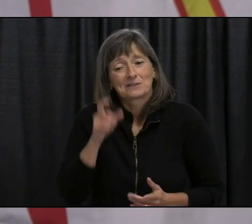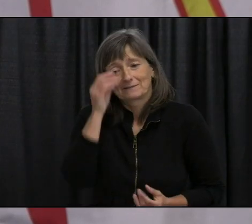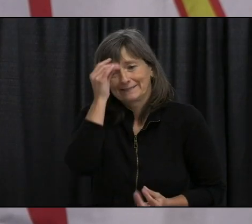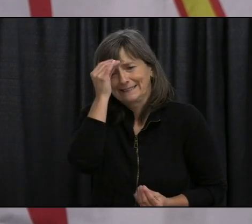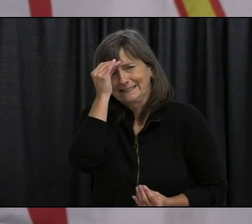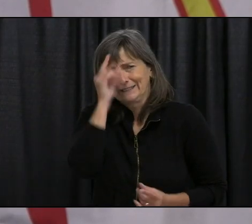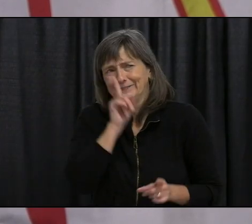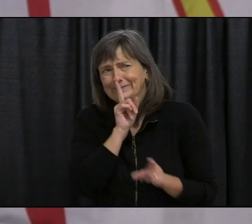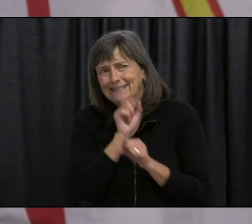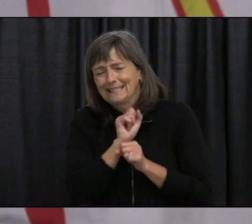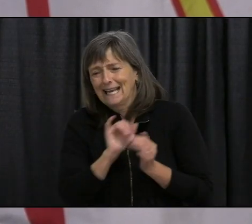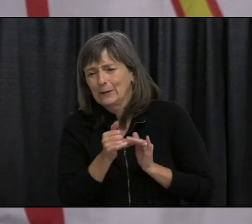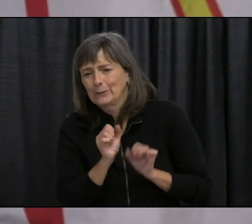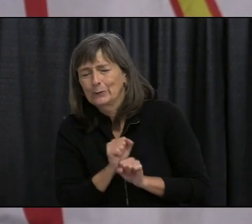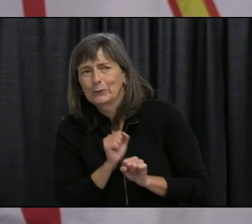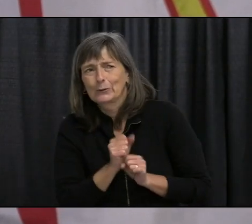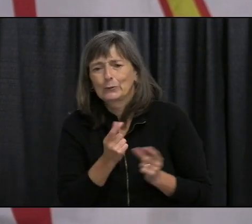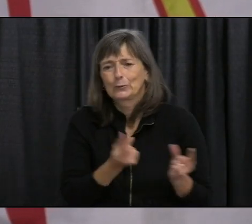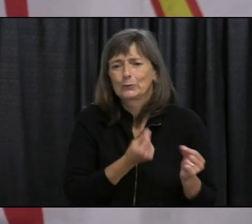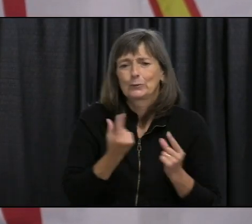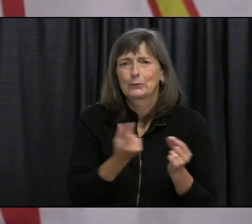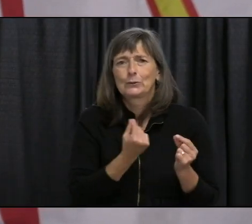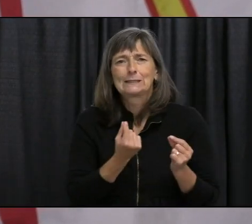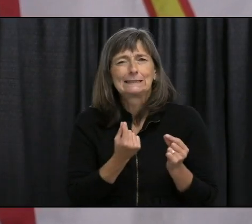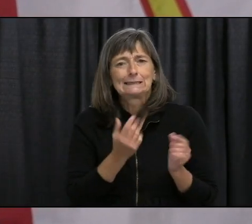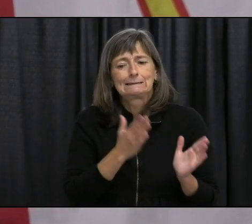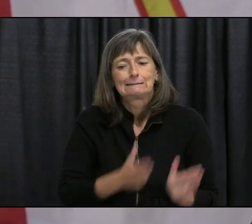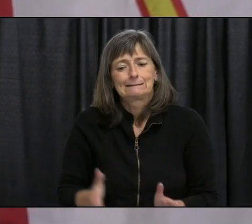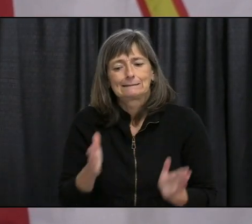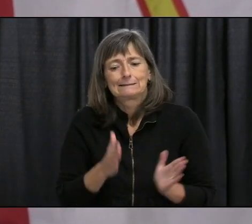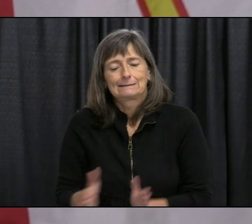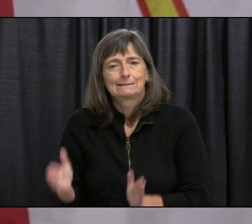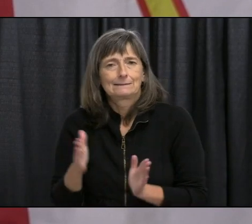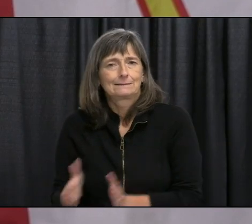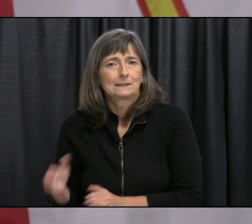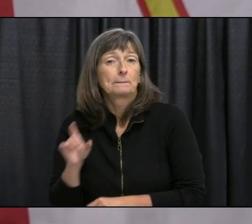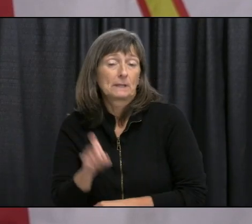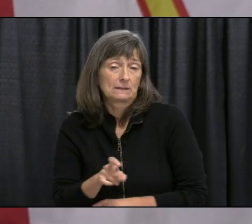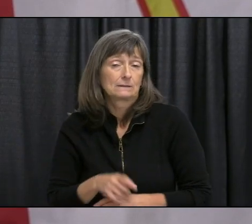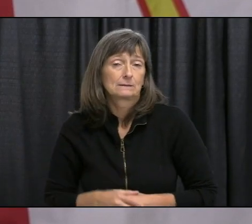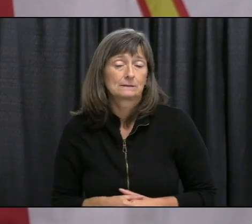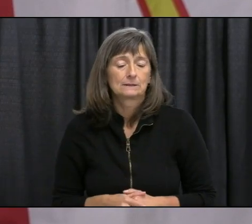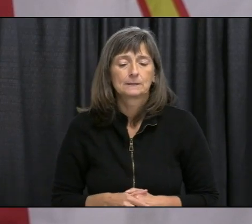and a lot of organization to do that. So certainly,